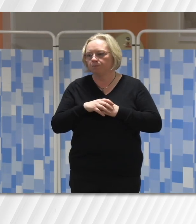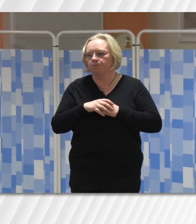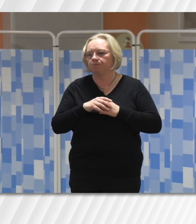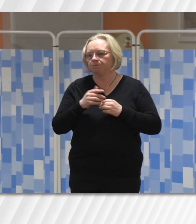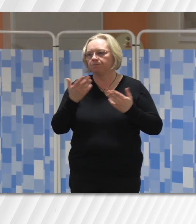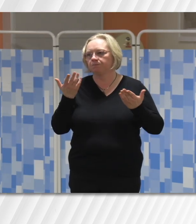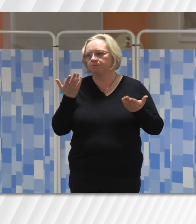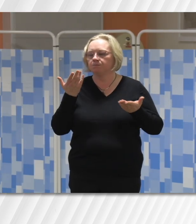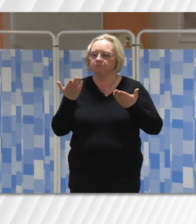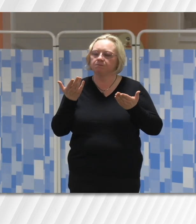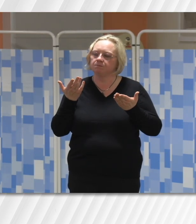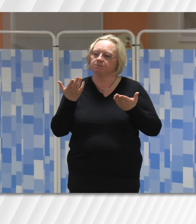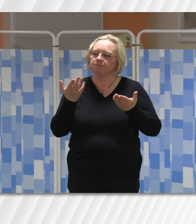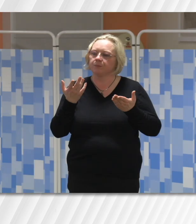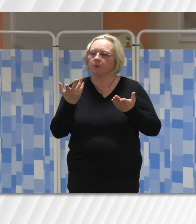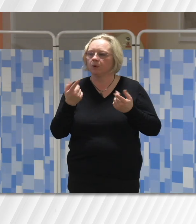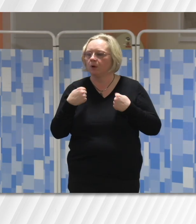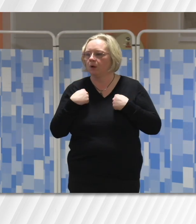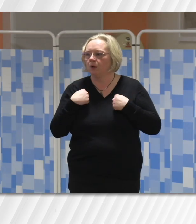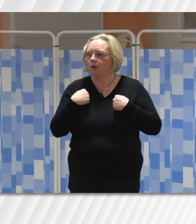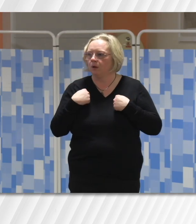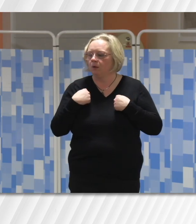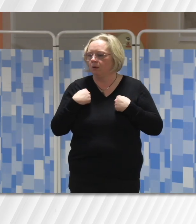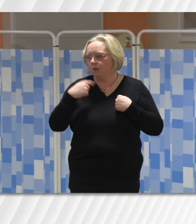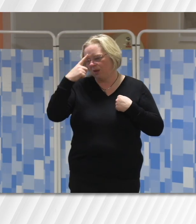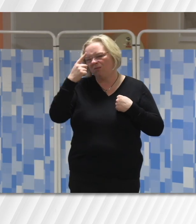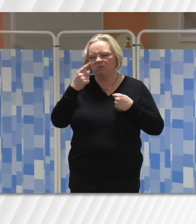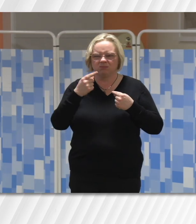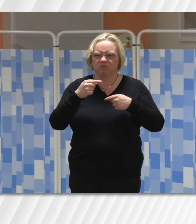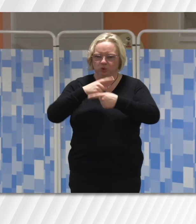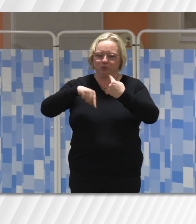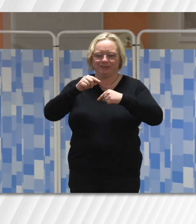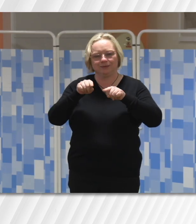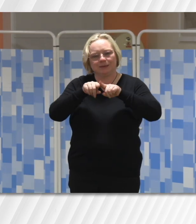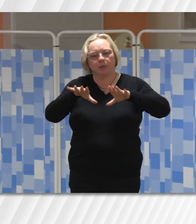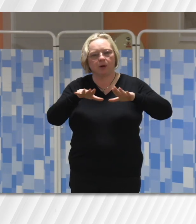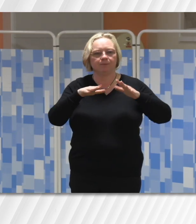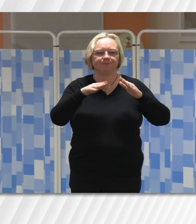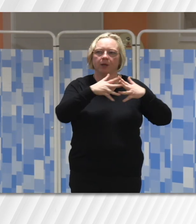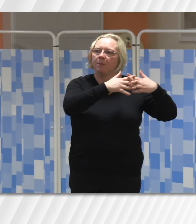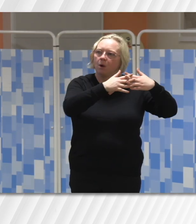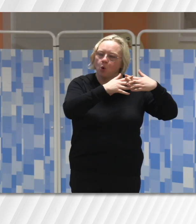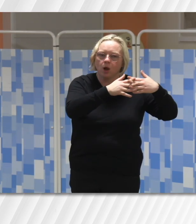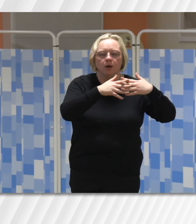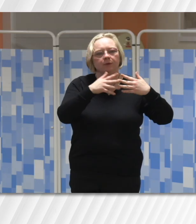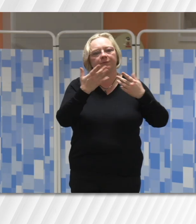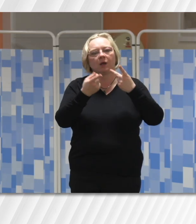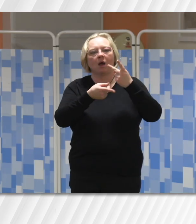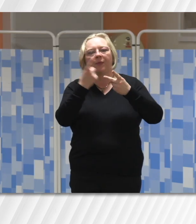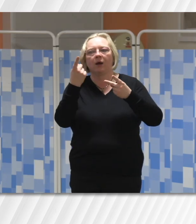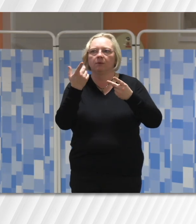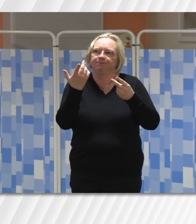think we are sort of on a par with America and other sort of industrial